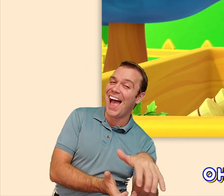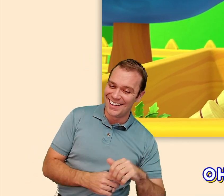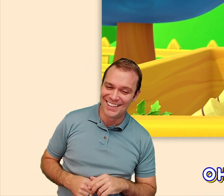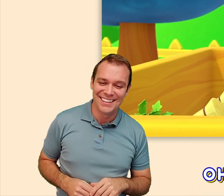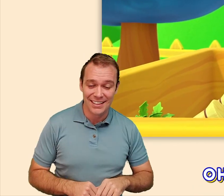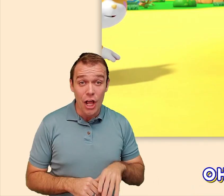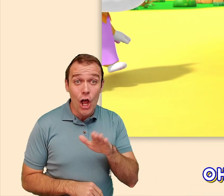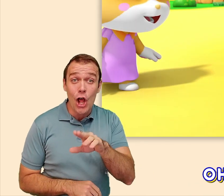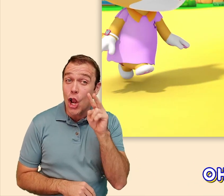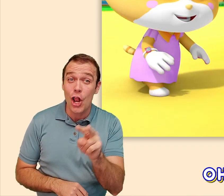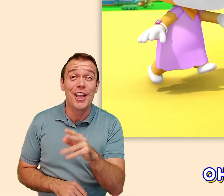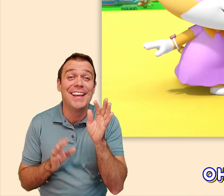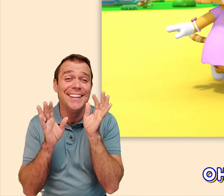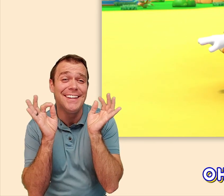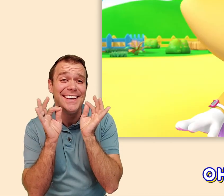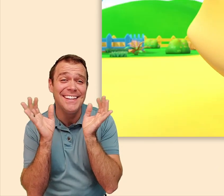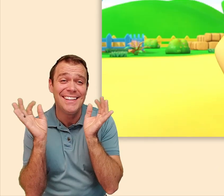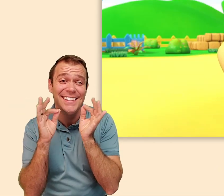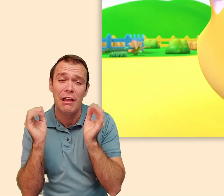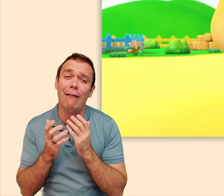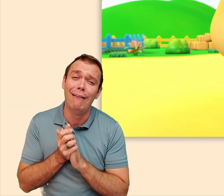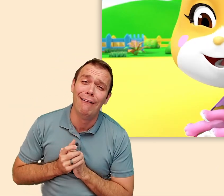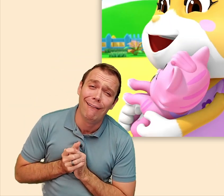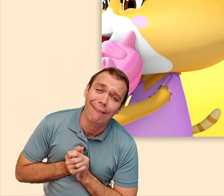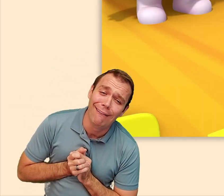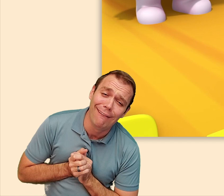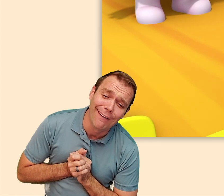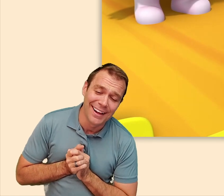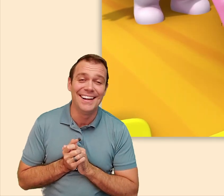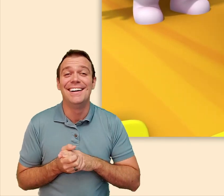Oh my, look at the kitties.